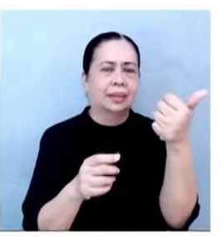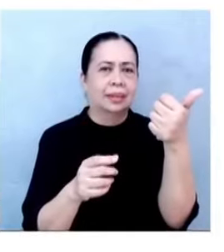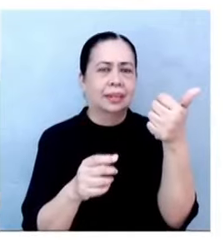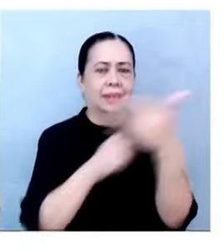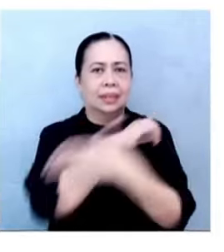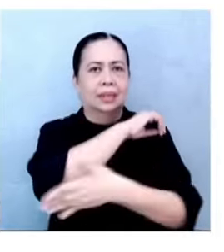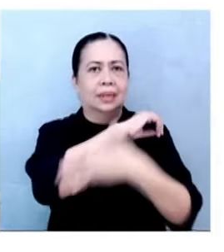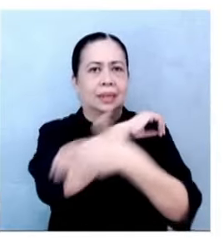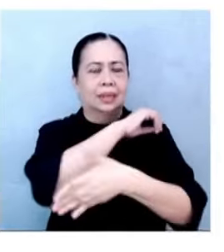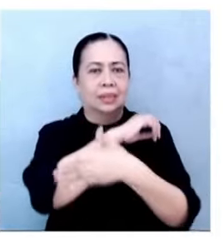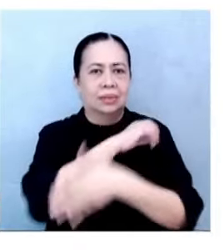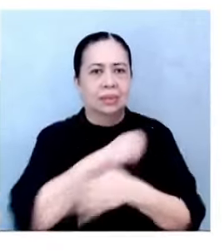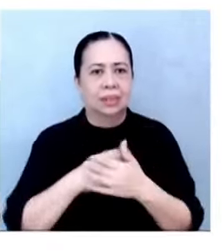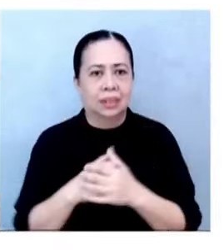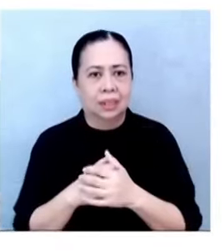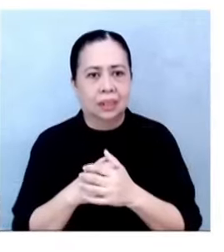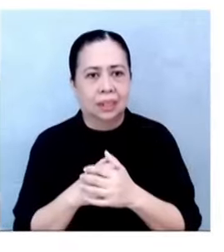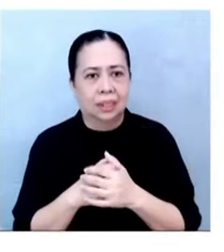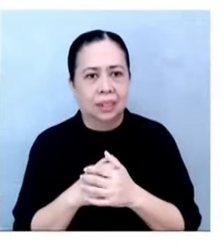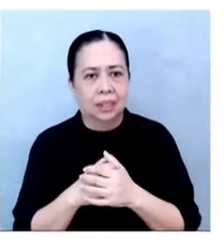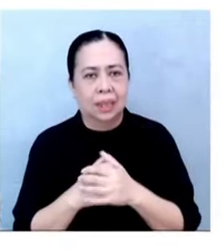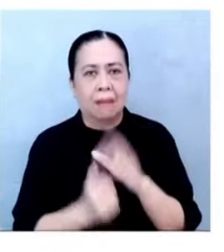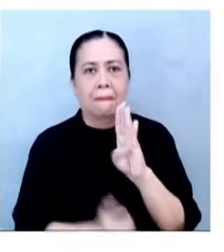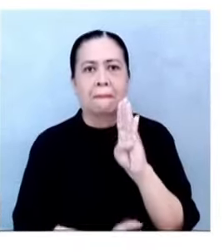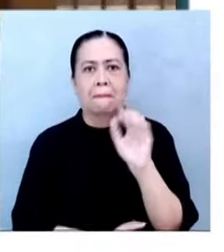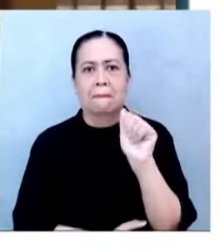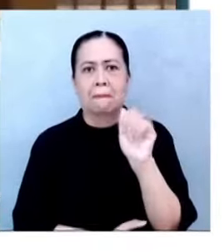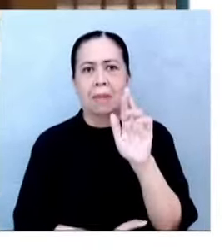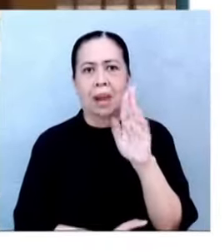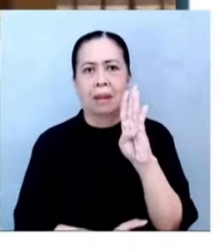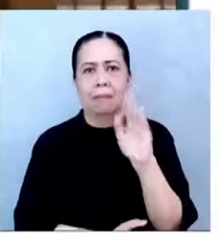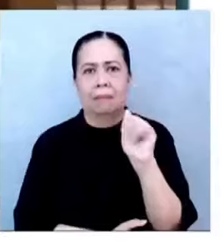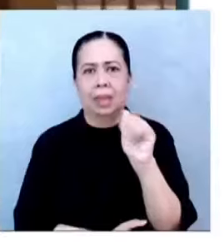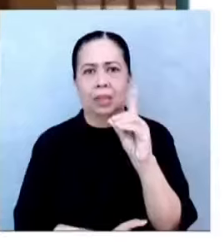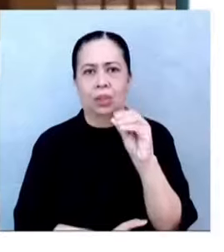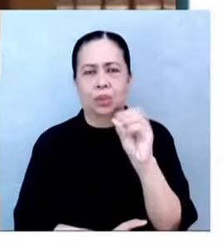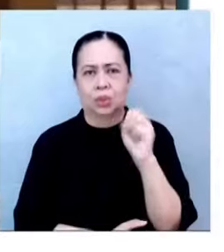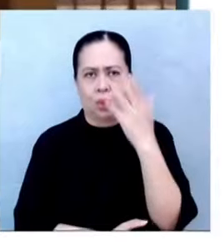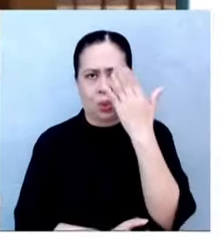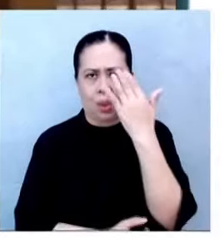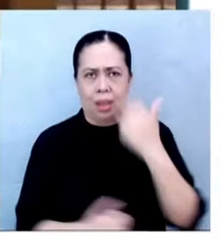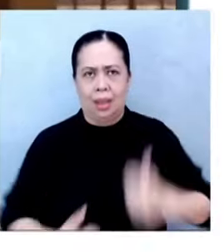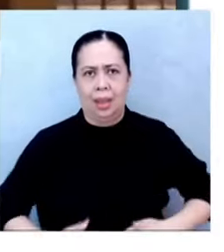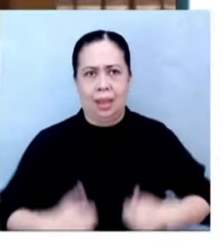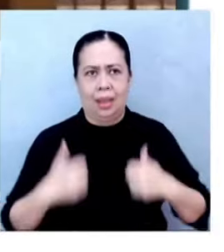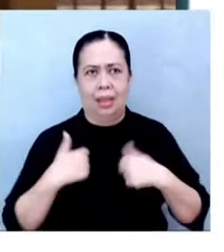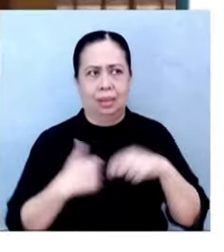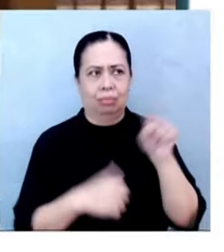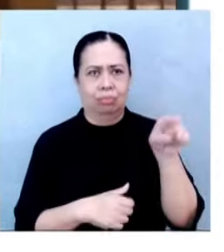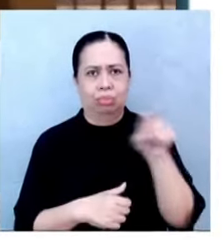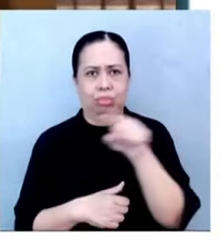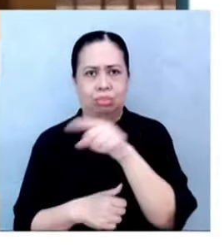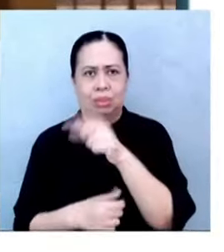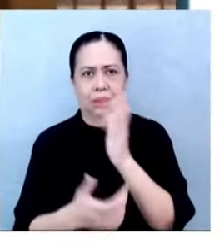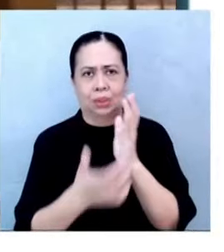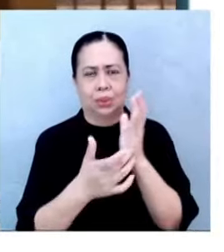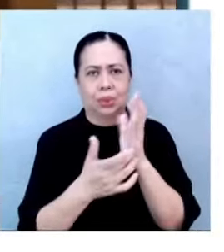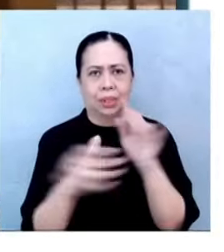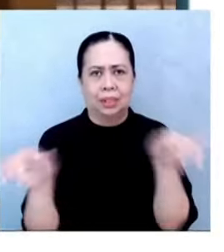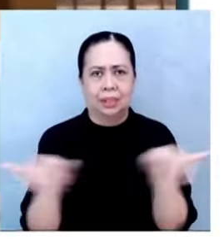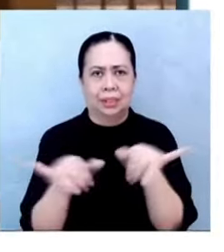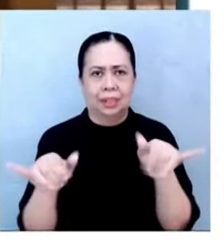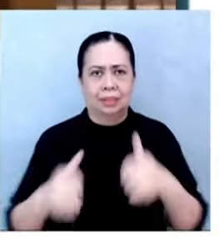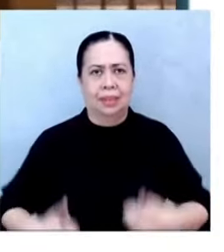in another country. Yeah. Barbados. Why is it that the address of this Albatross Technology is the same as the